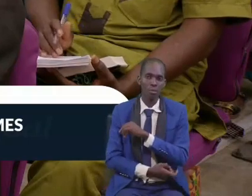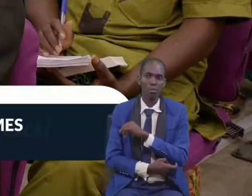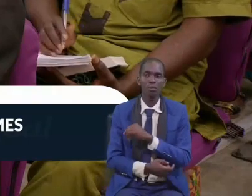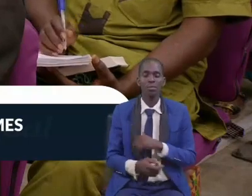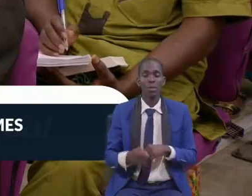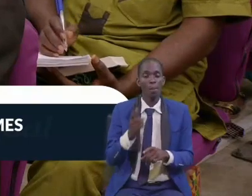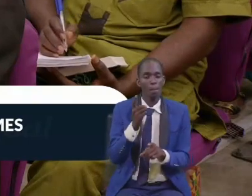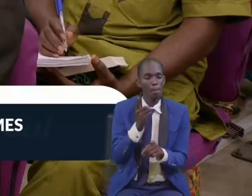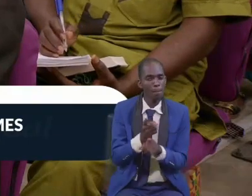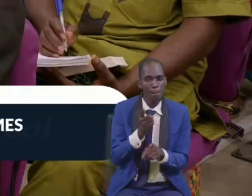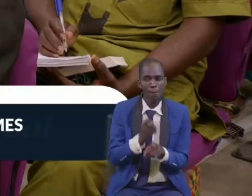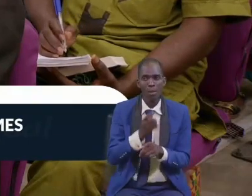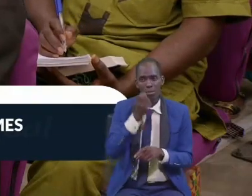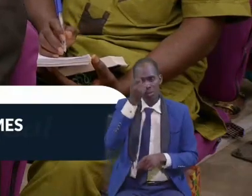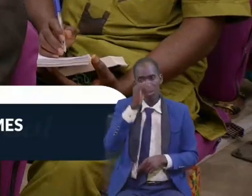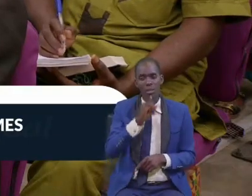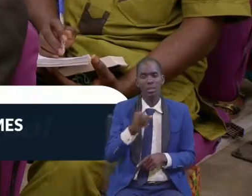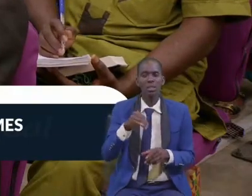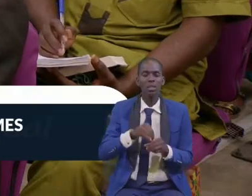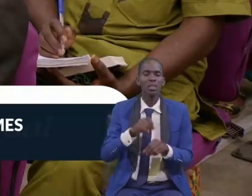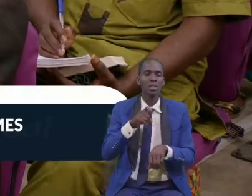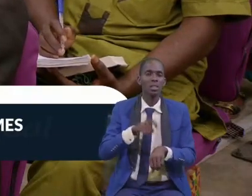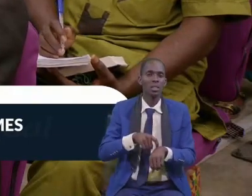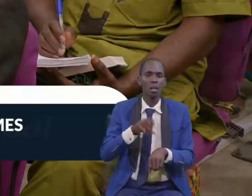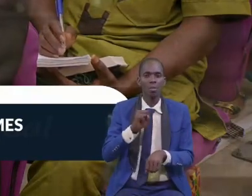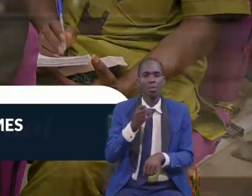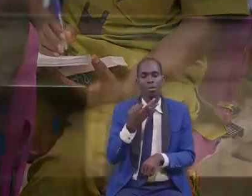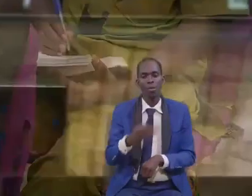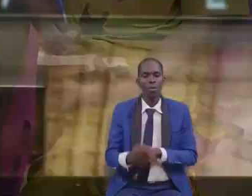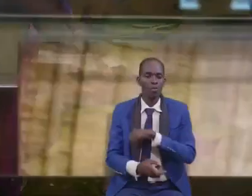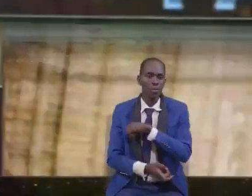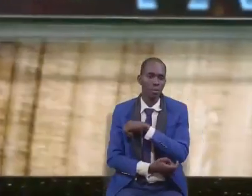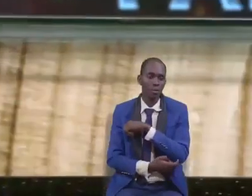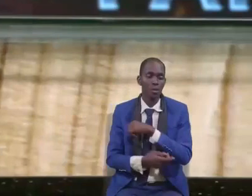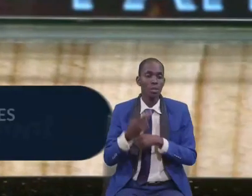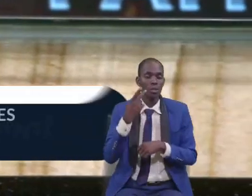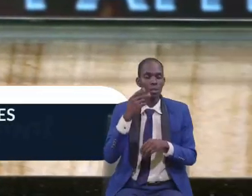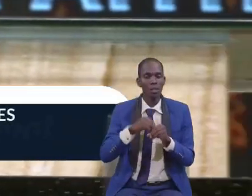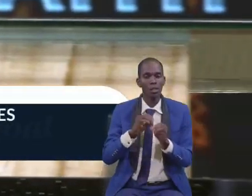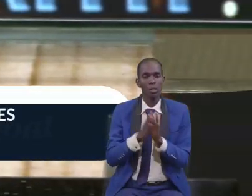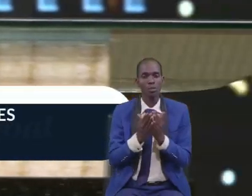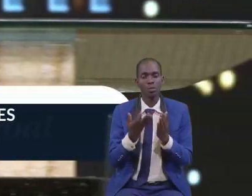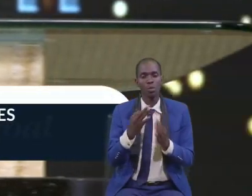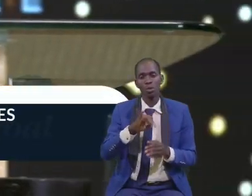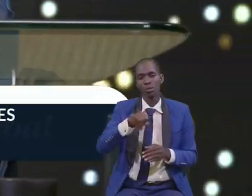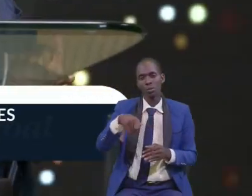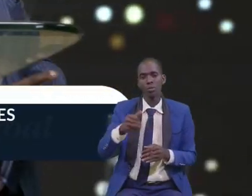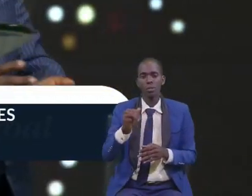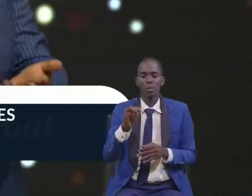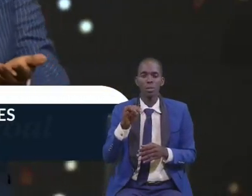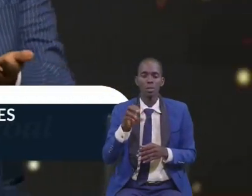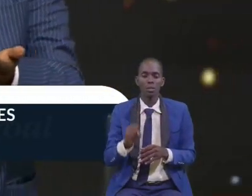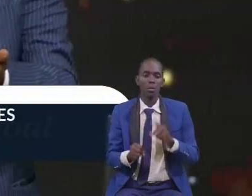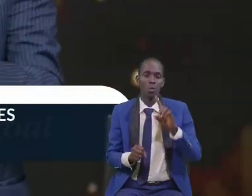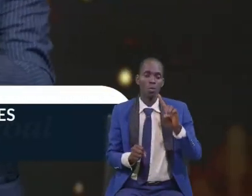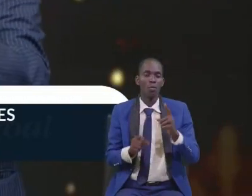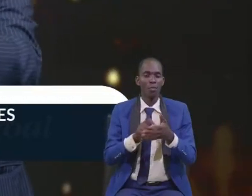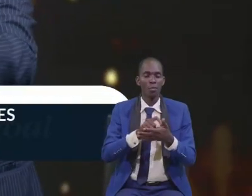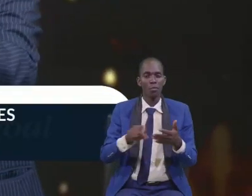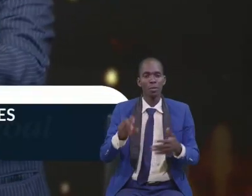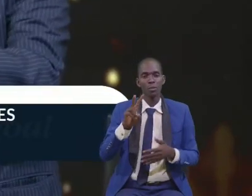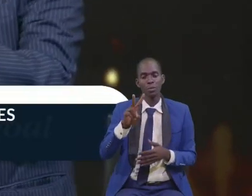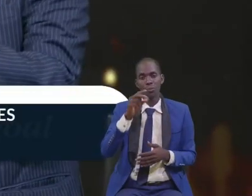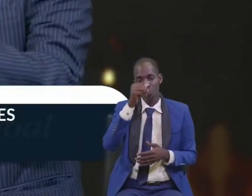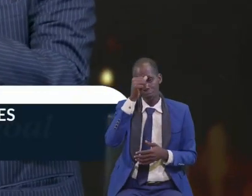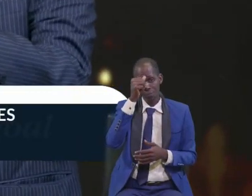Proper perception in times of temptation. We're looking at James chapter 1. I'm reading here from verse 2.